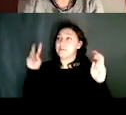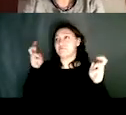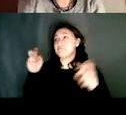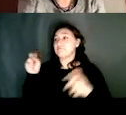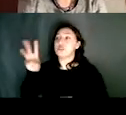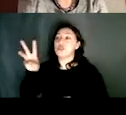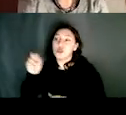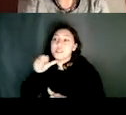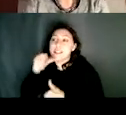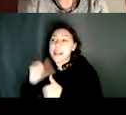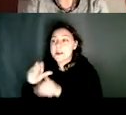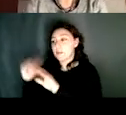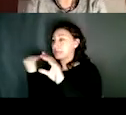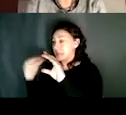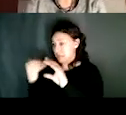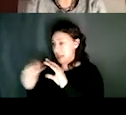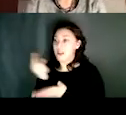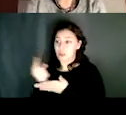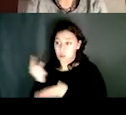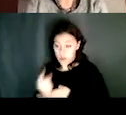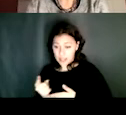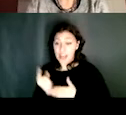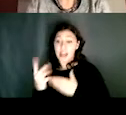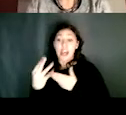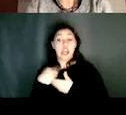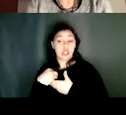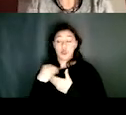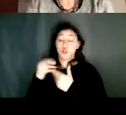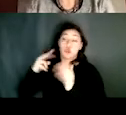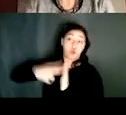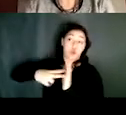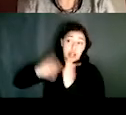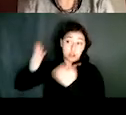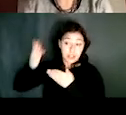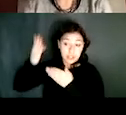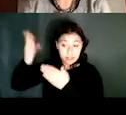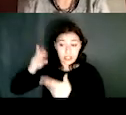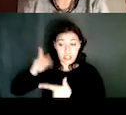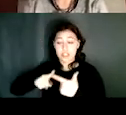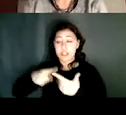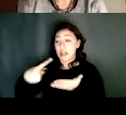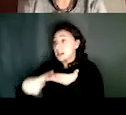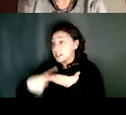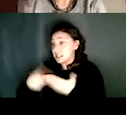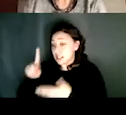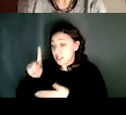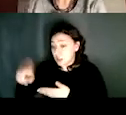emails include reading recommendations, discussion questions, and tips for improving research and writing skills.